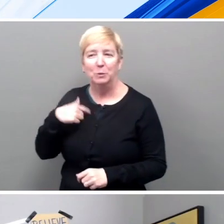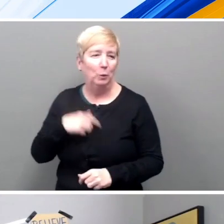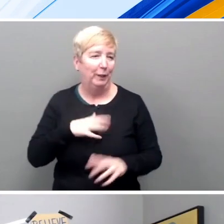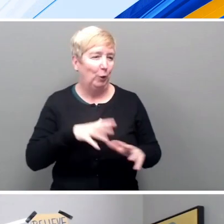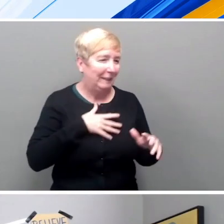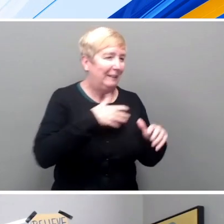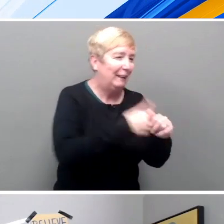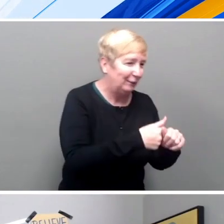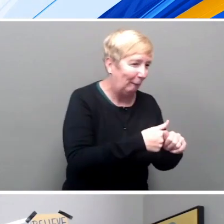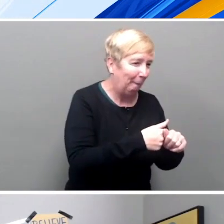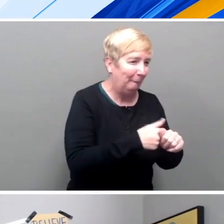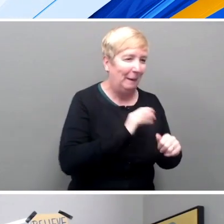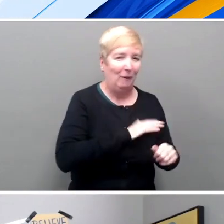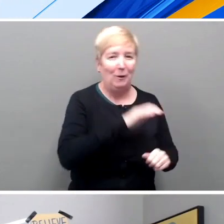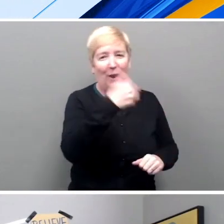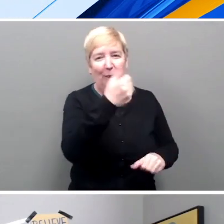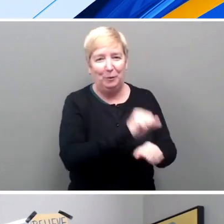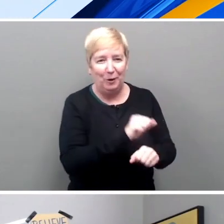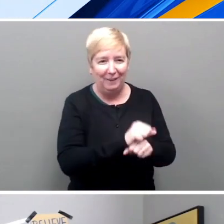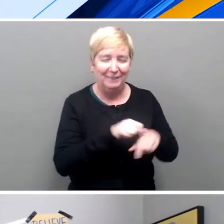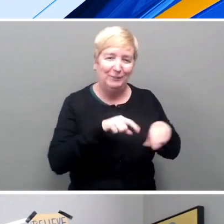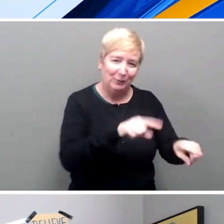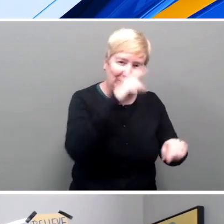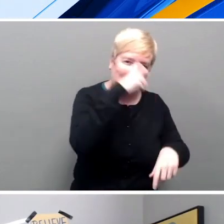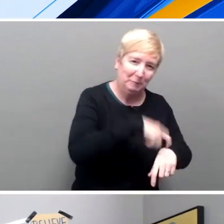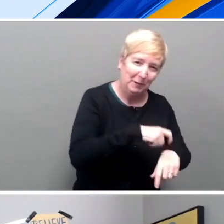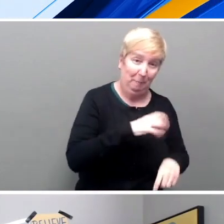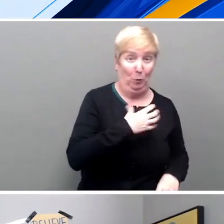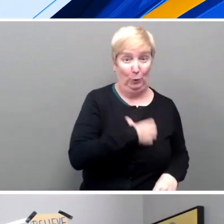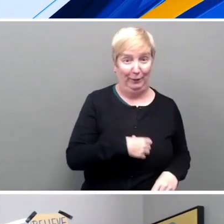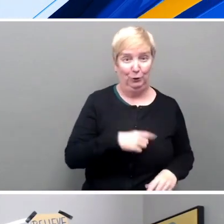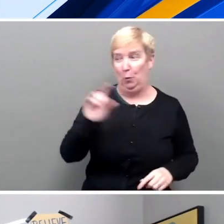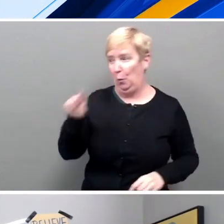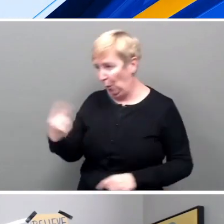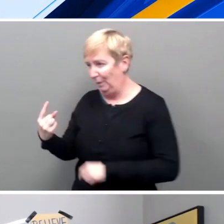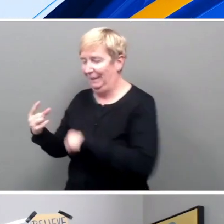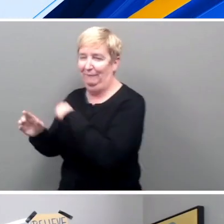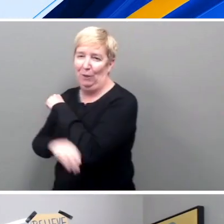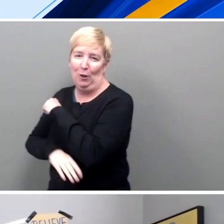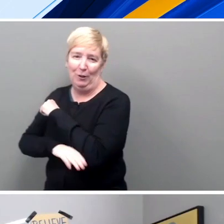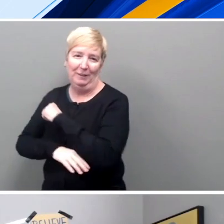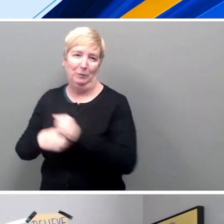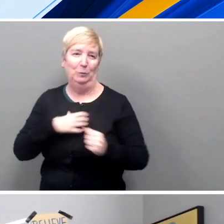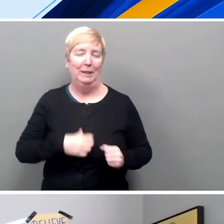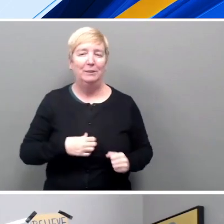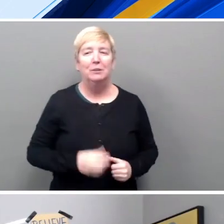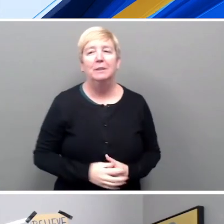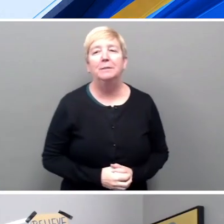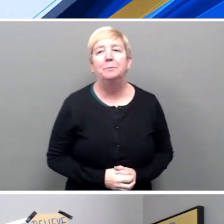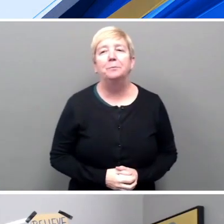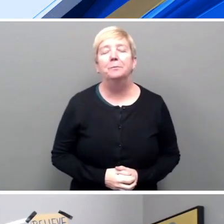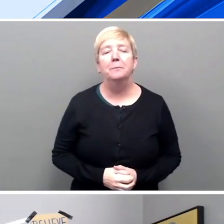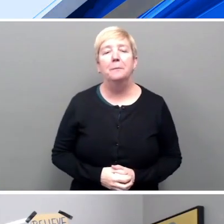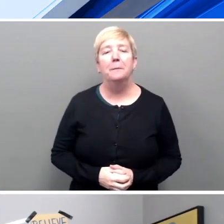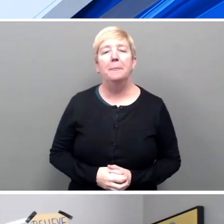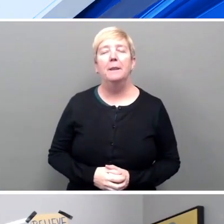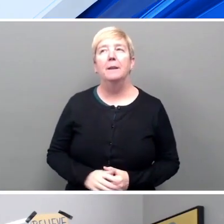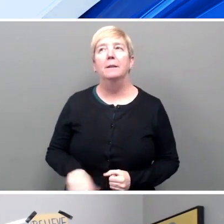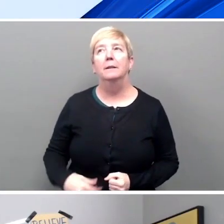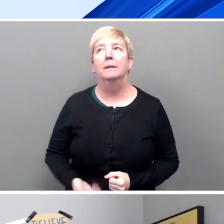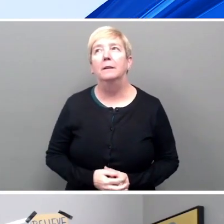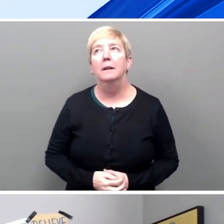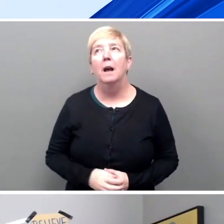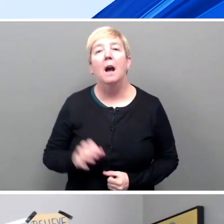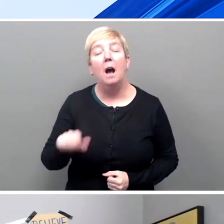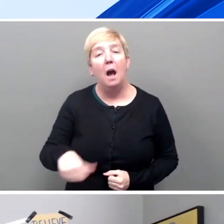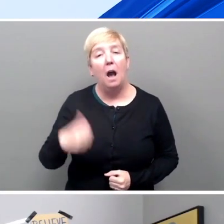during the whole summer if that happened. And I think, though, the other thing that really has to be solved as well